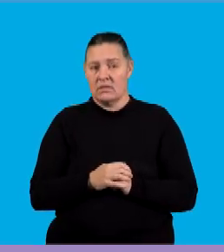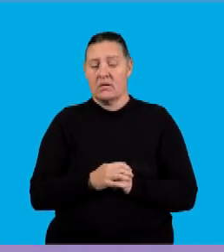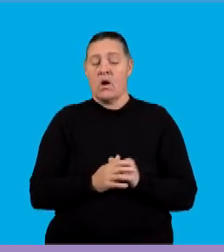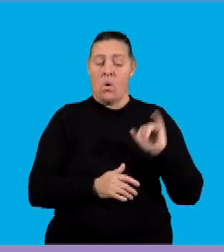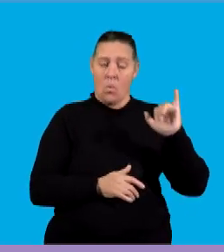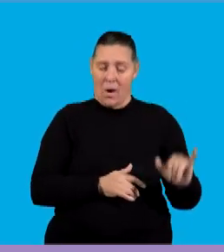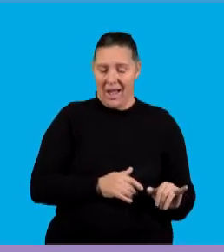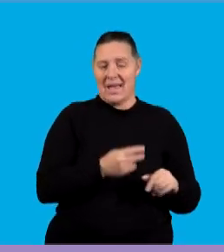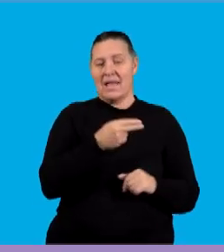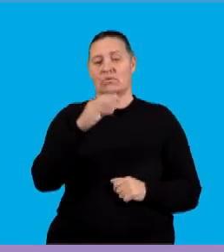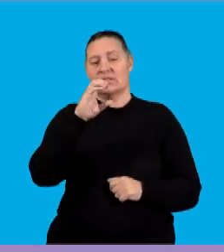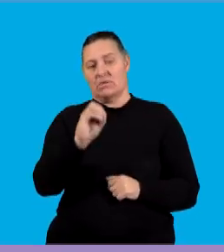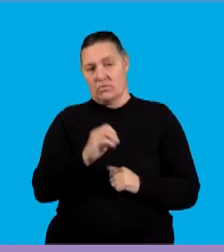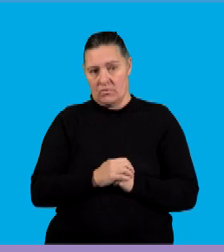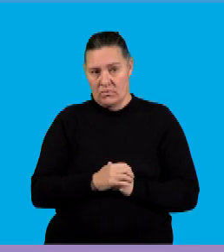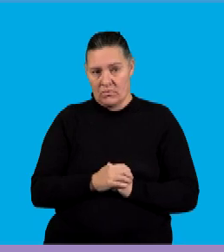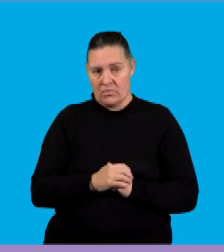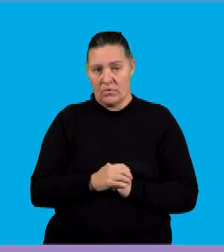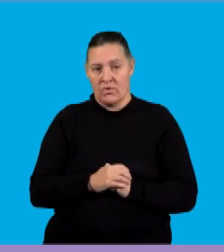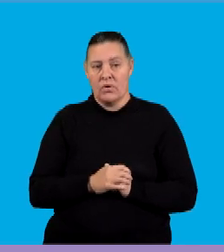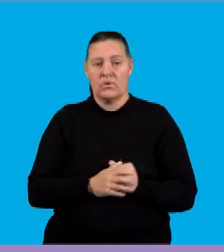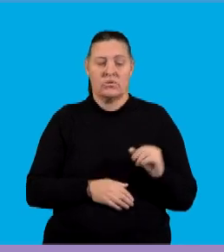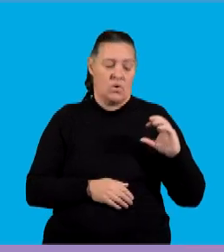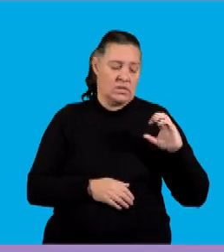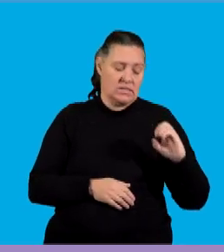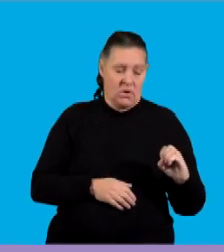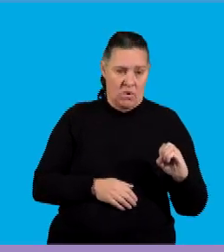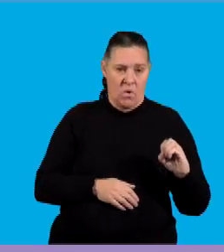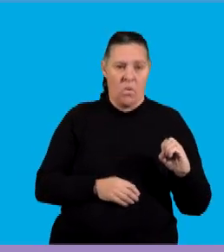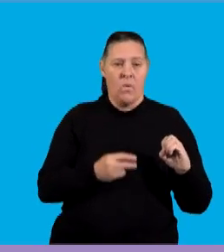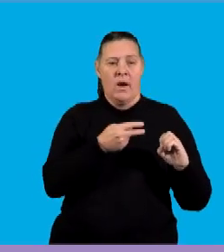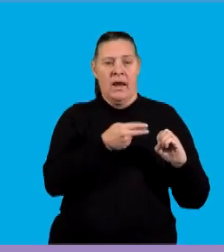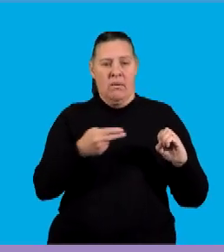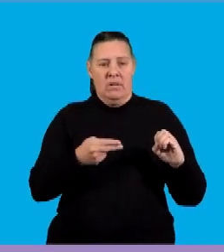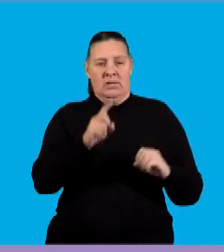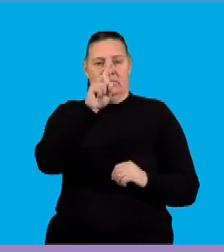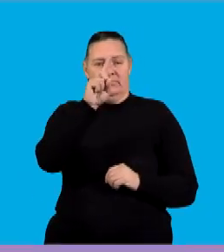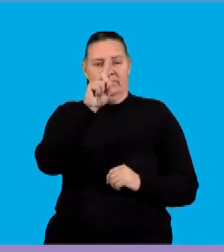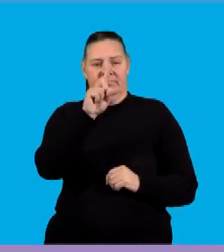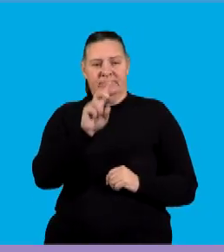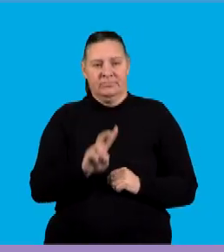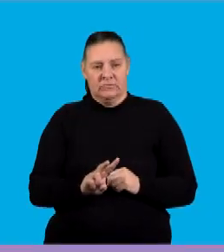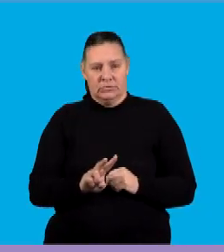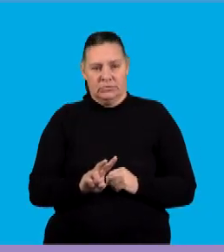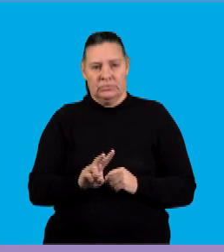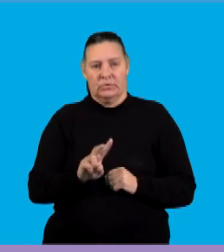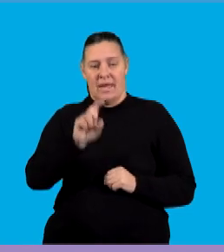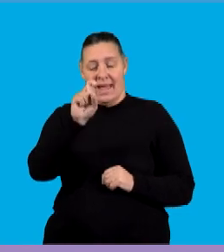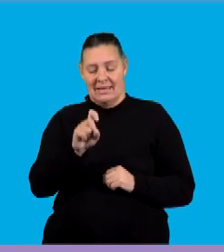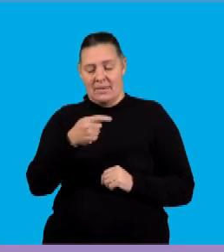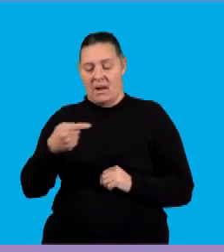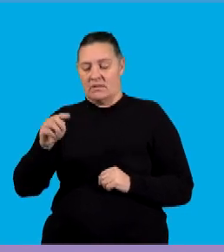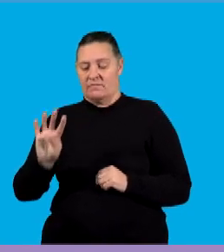substitute 0 in the place of y, and we are left with 1/2 x minus 4. So we are going to